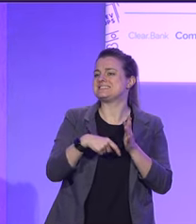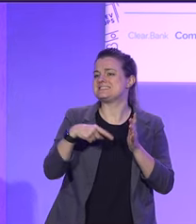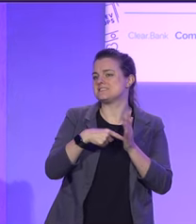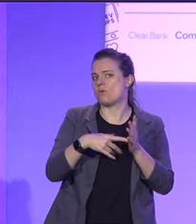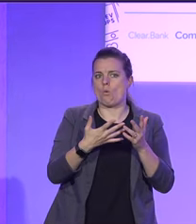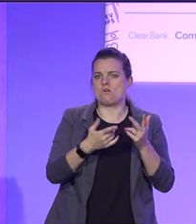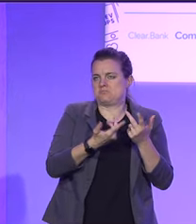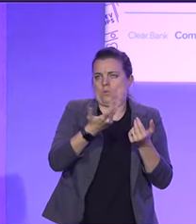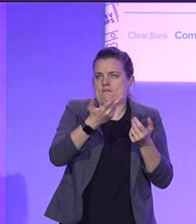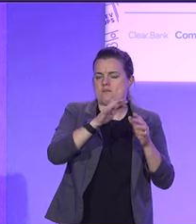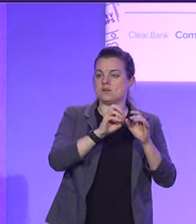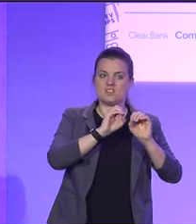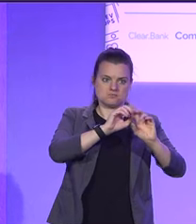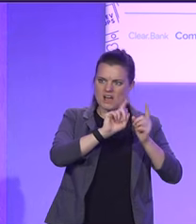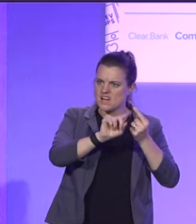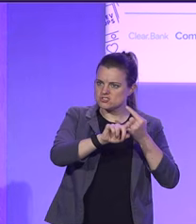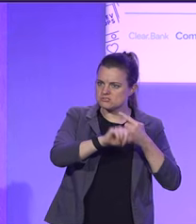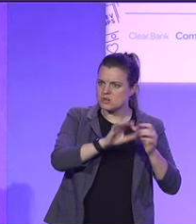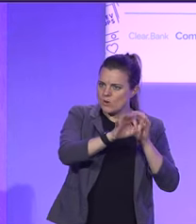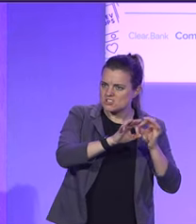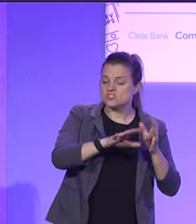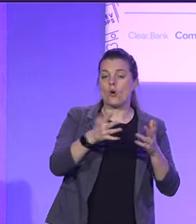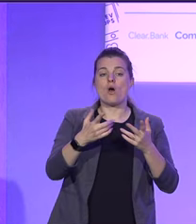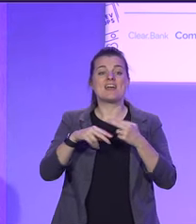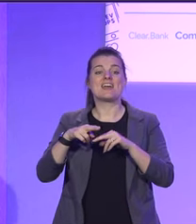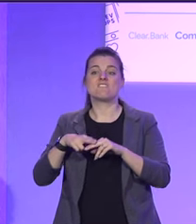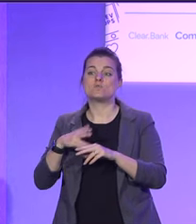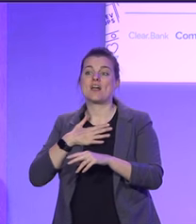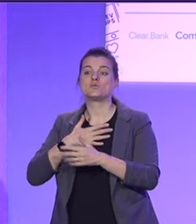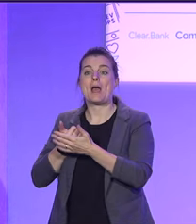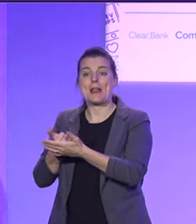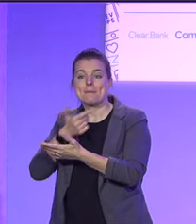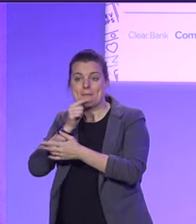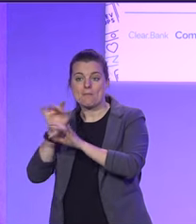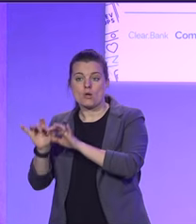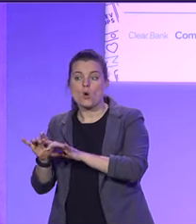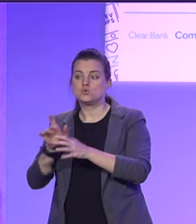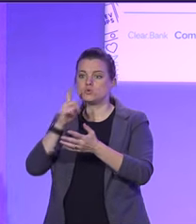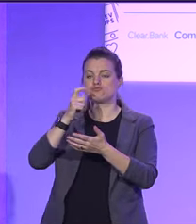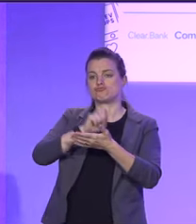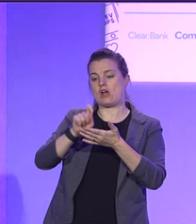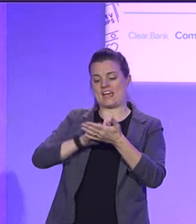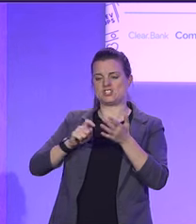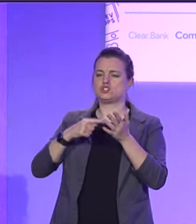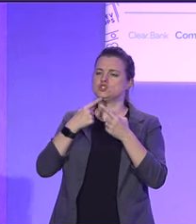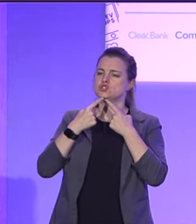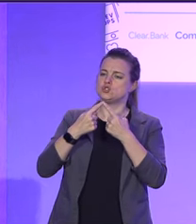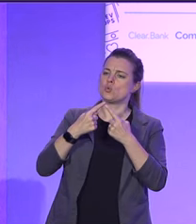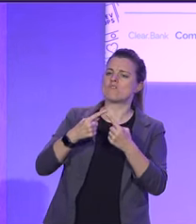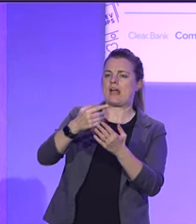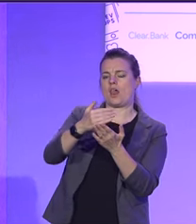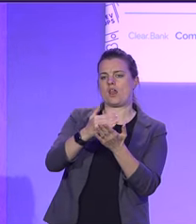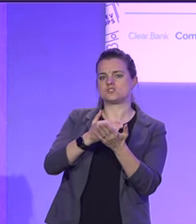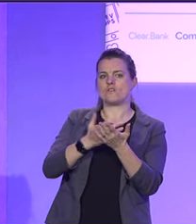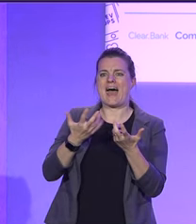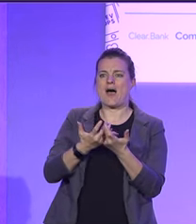like helping others to code, you can do code reviews, you can write tutorials on how to use that open source package.